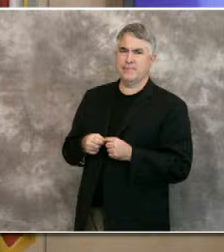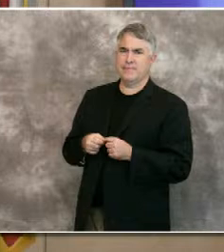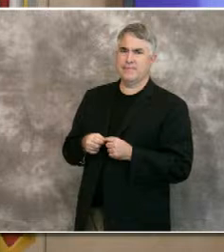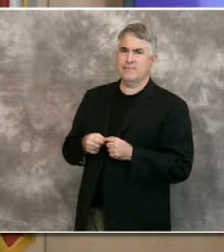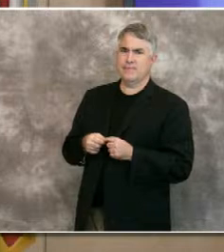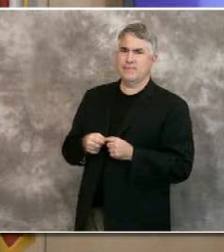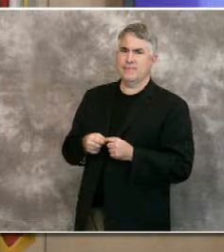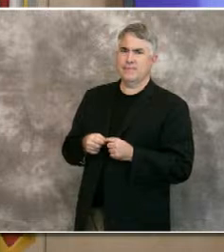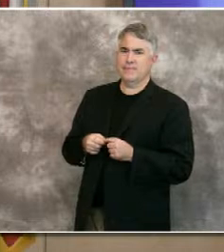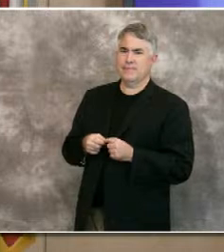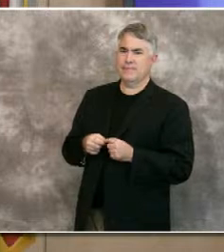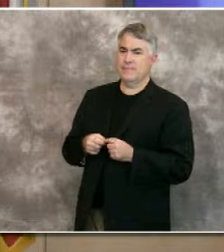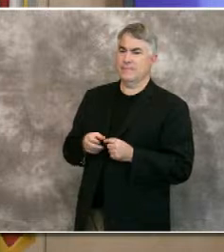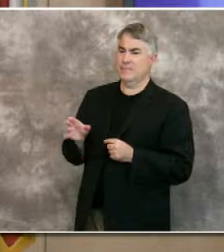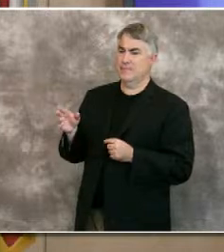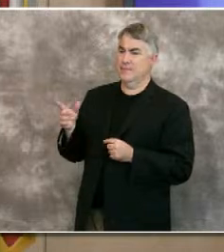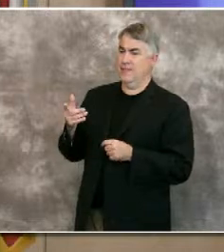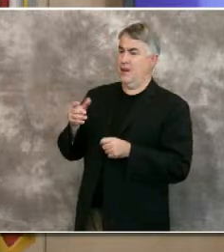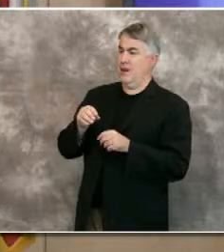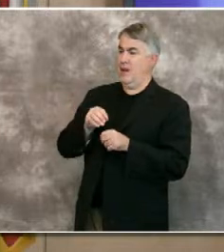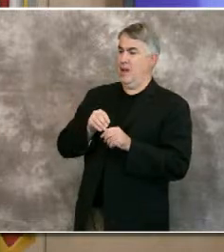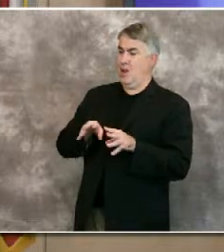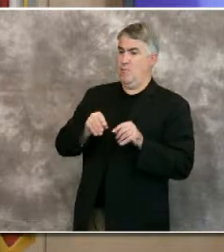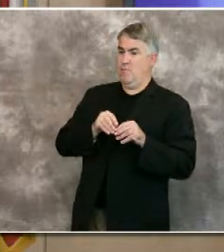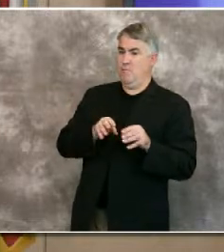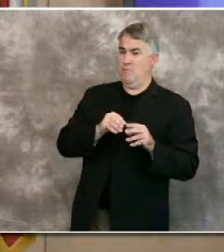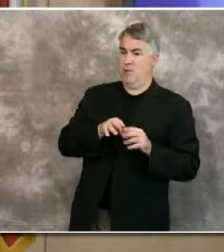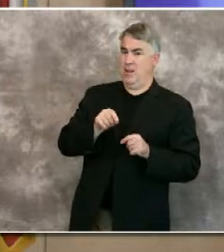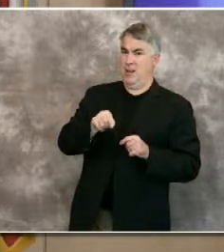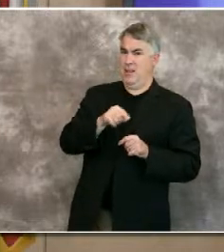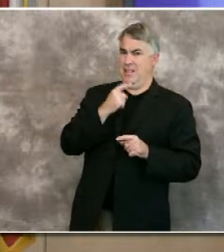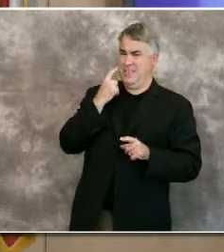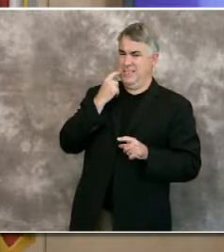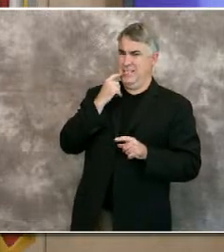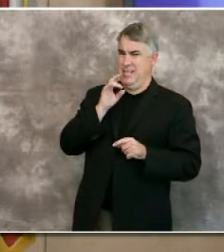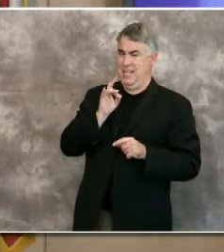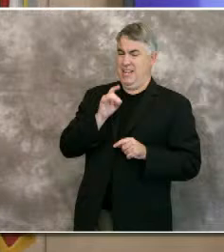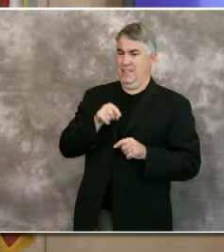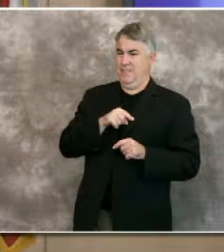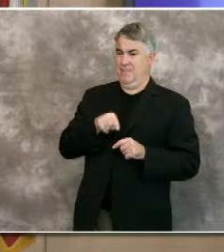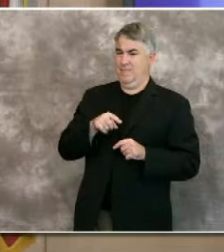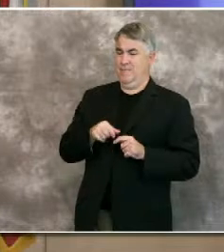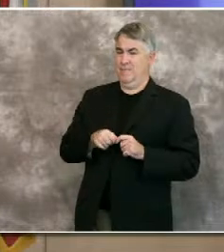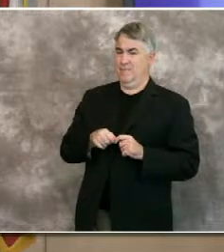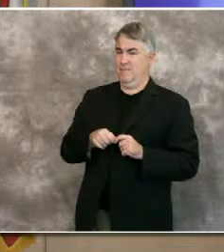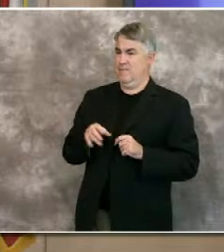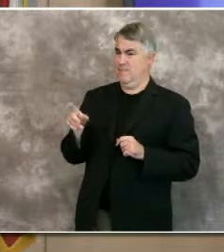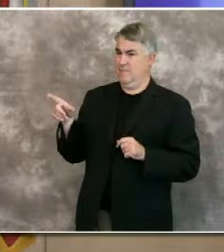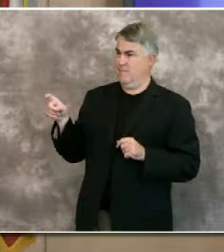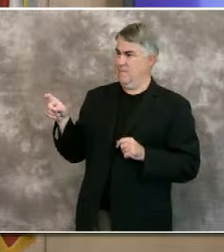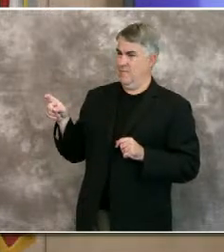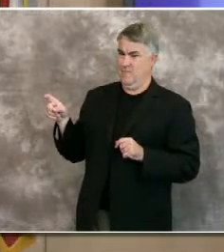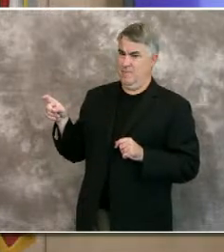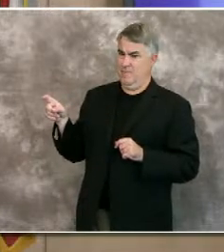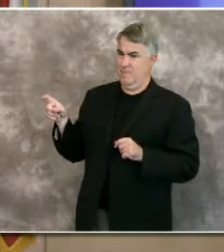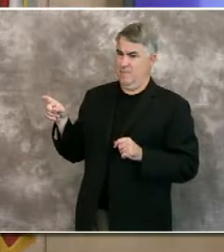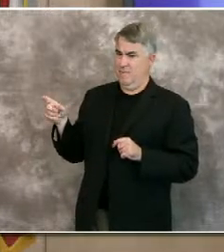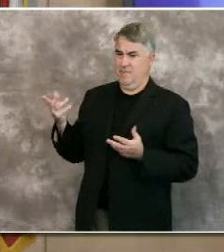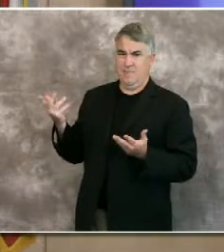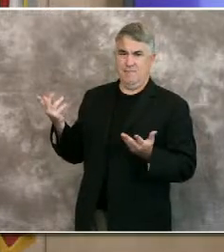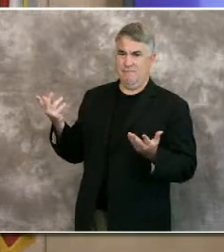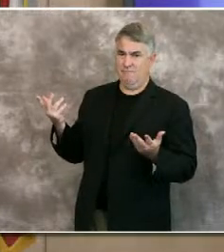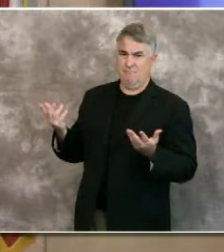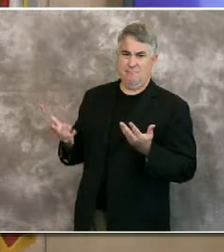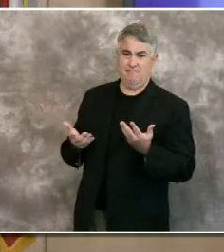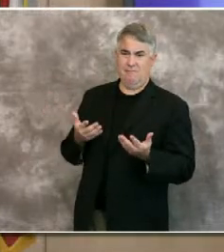Have any of the outbreaks, recent outbreaks, had a lot more cases attached to them than others, like any super spreader events,